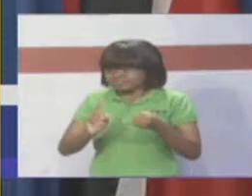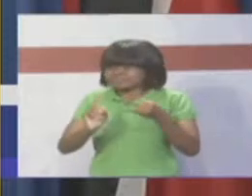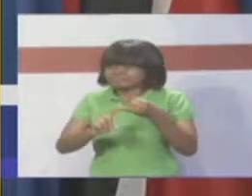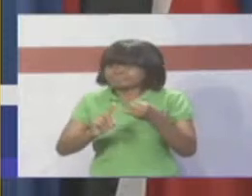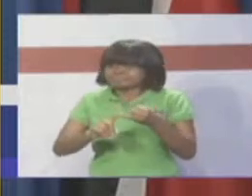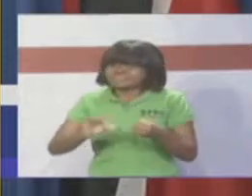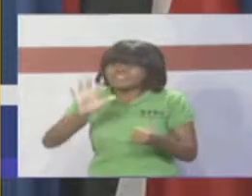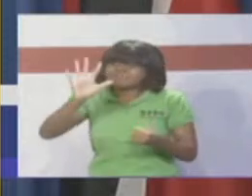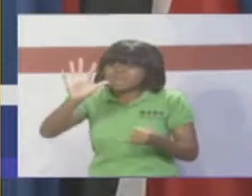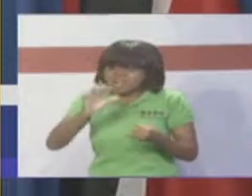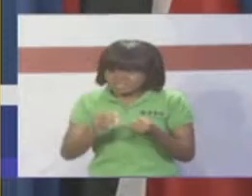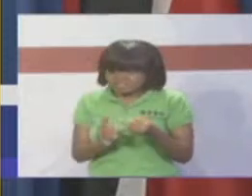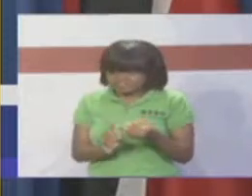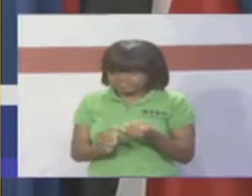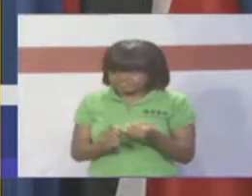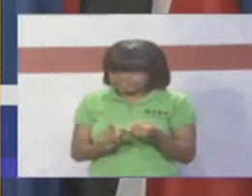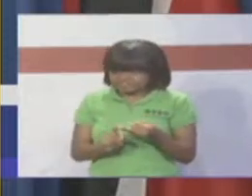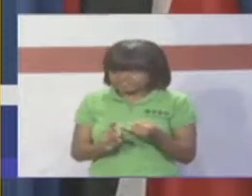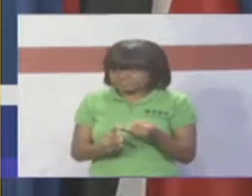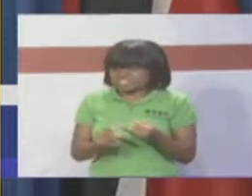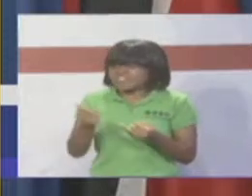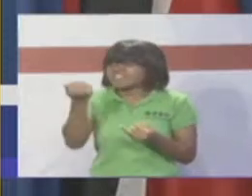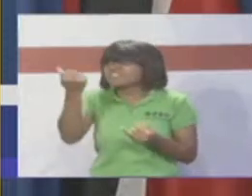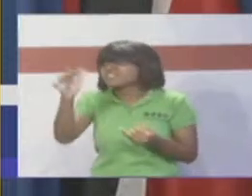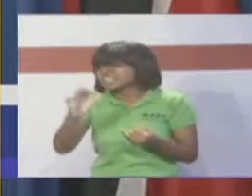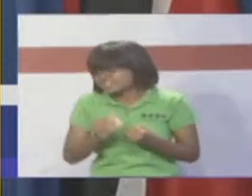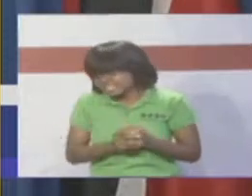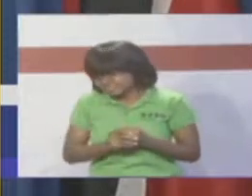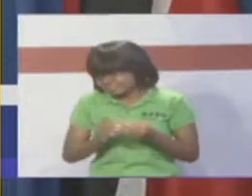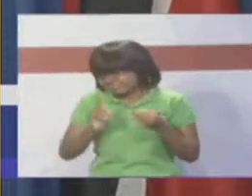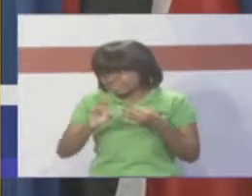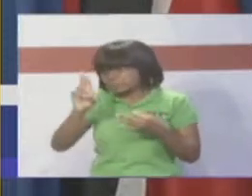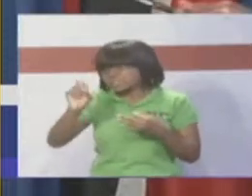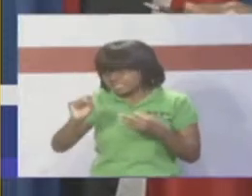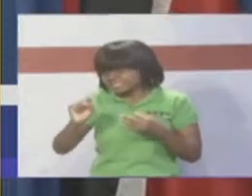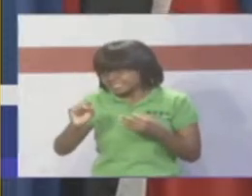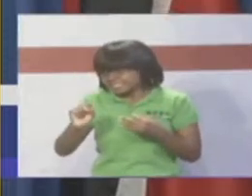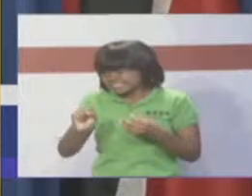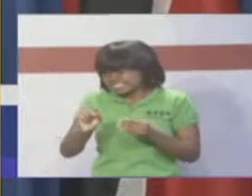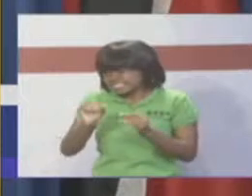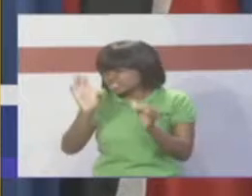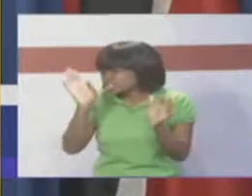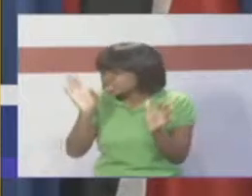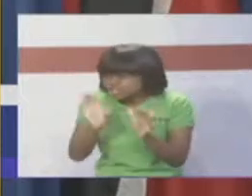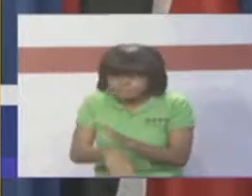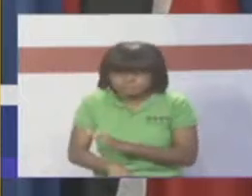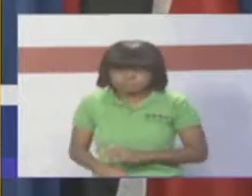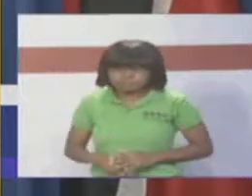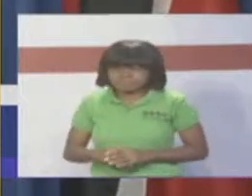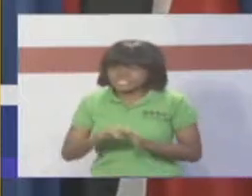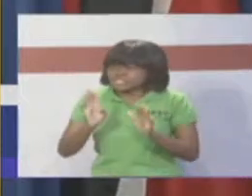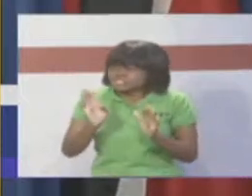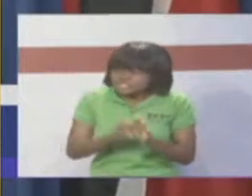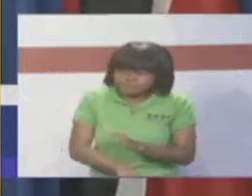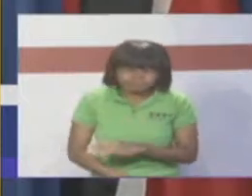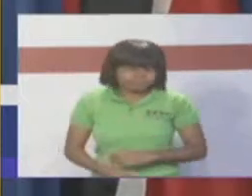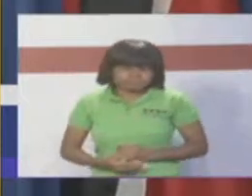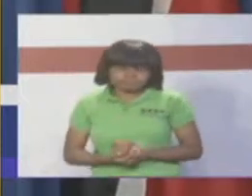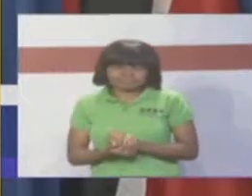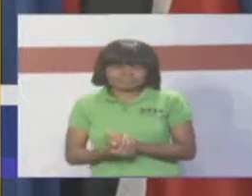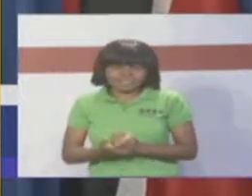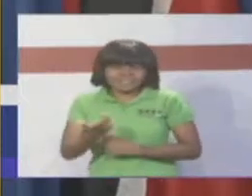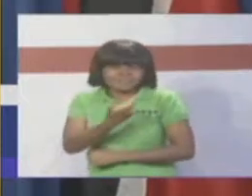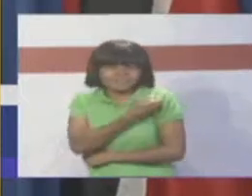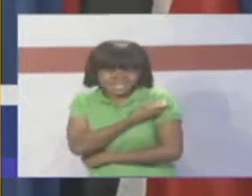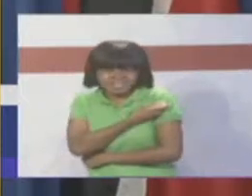So to hear that something might be coming your way if you get sick with COVID, and all that had to happen, the government just kept it and bring